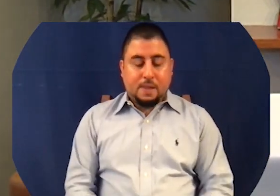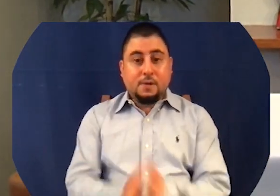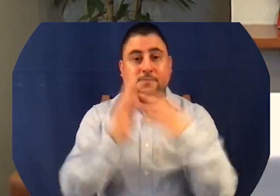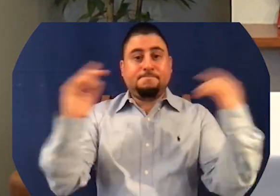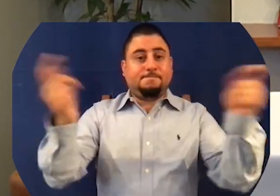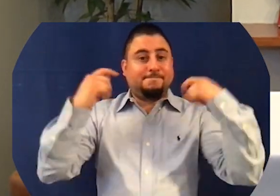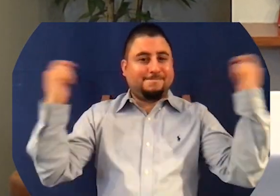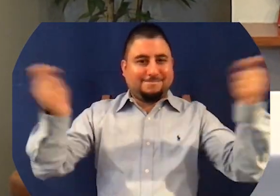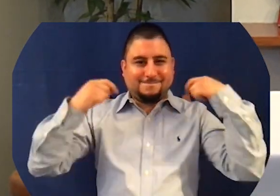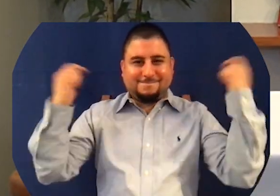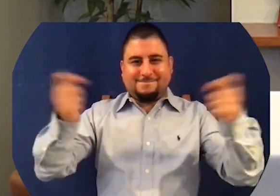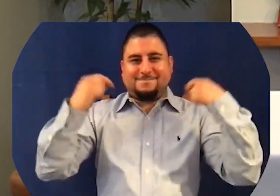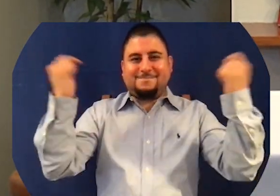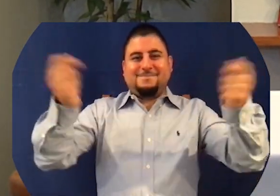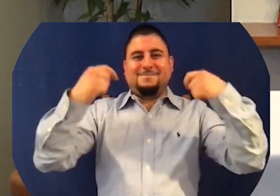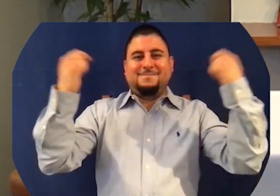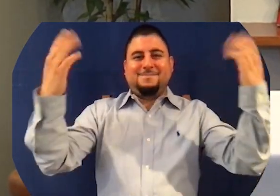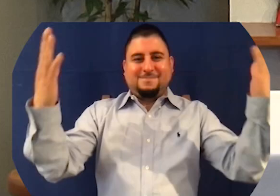Alleluia,